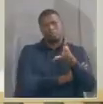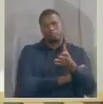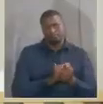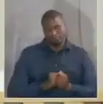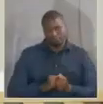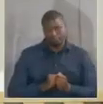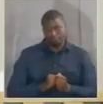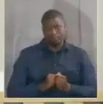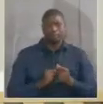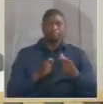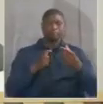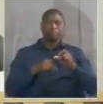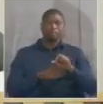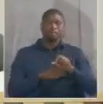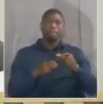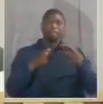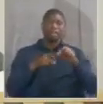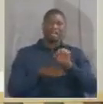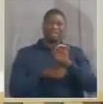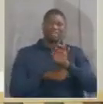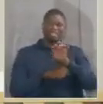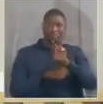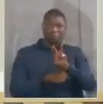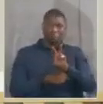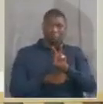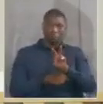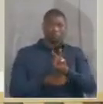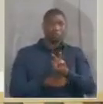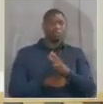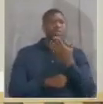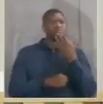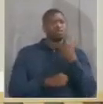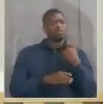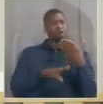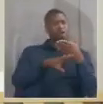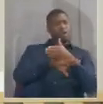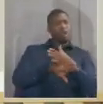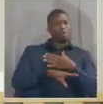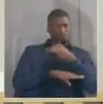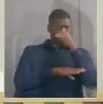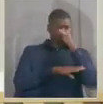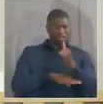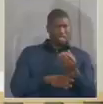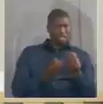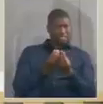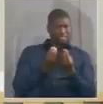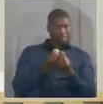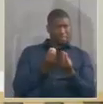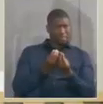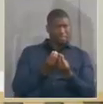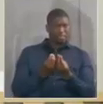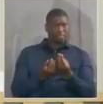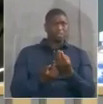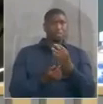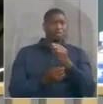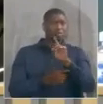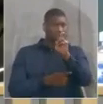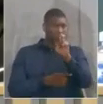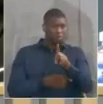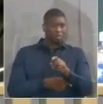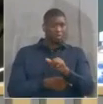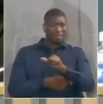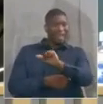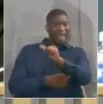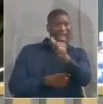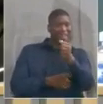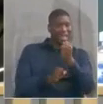On paragraph 32. Can I just check something with you, General? Does that apply to all other task teams that you are